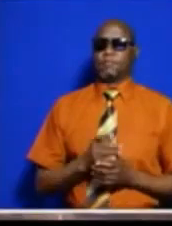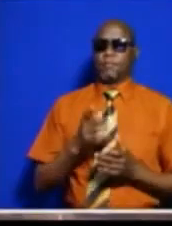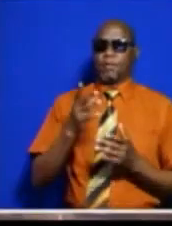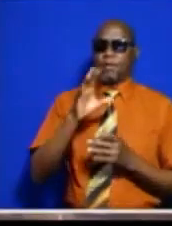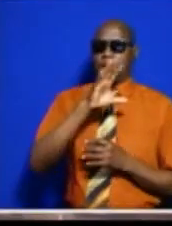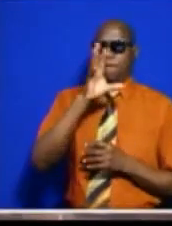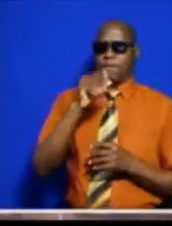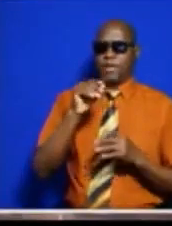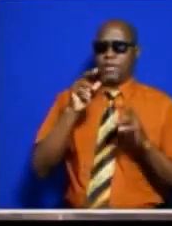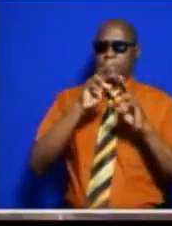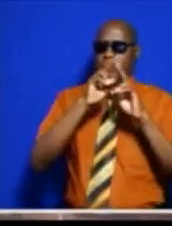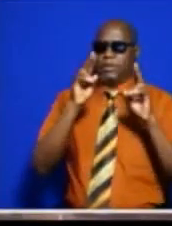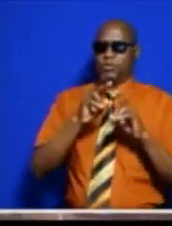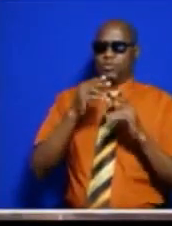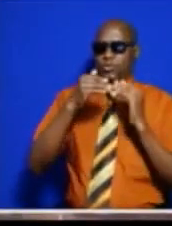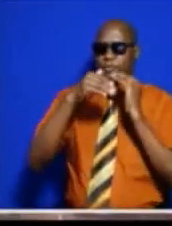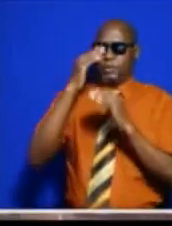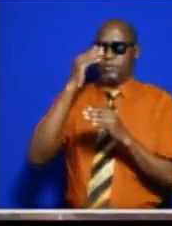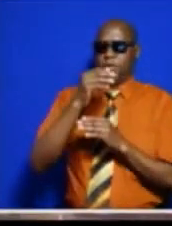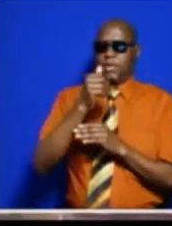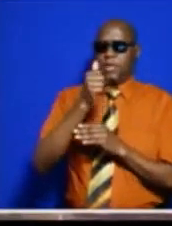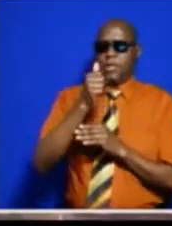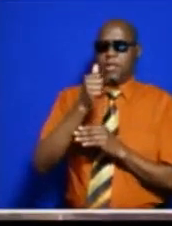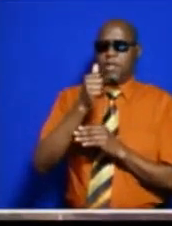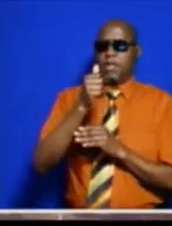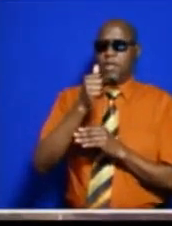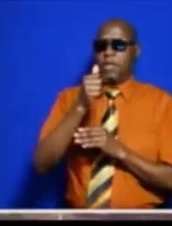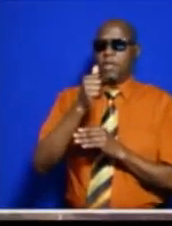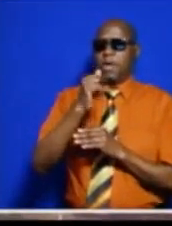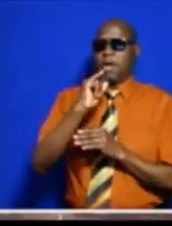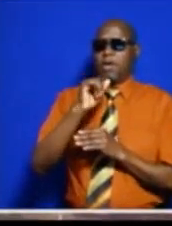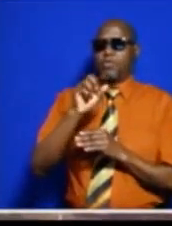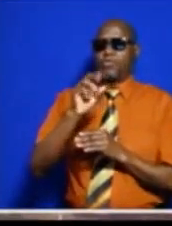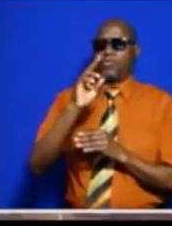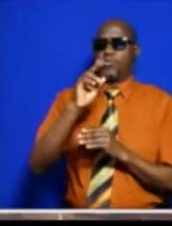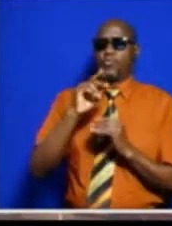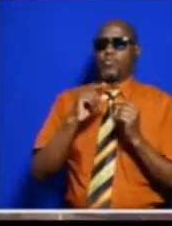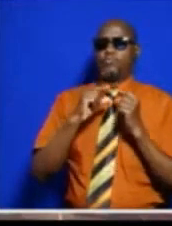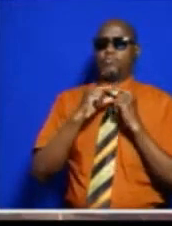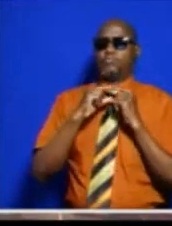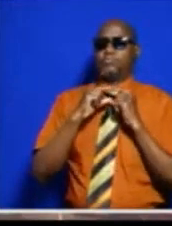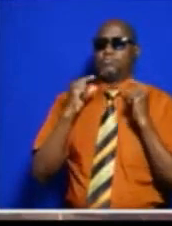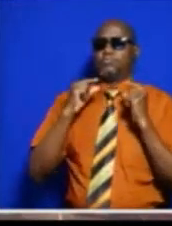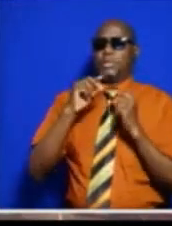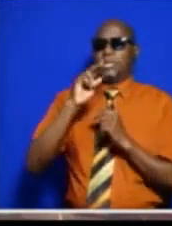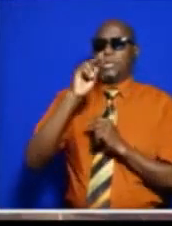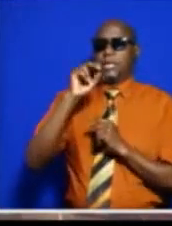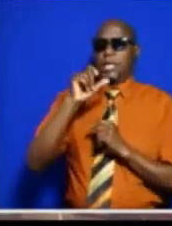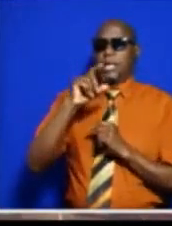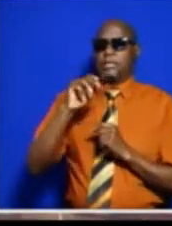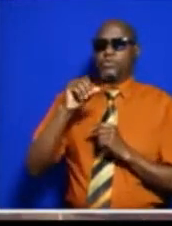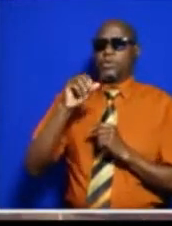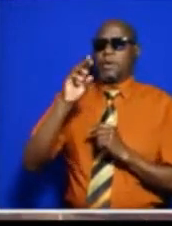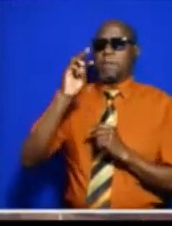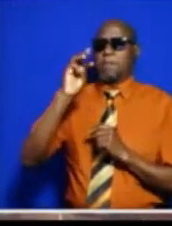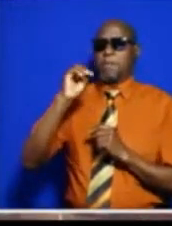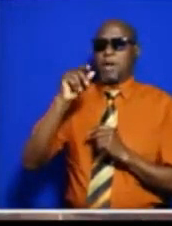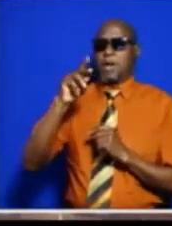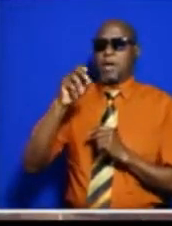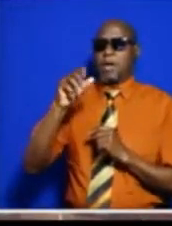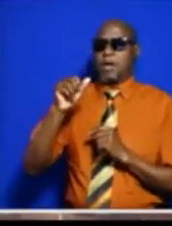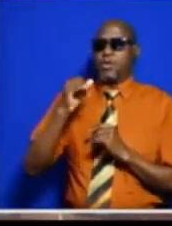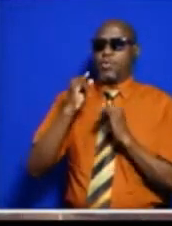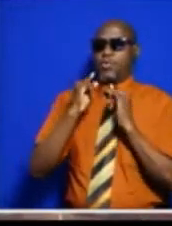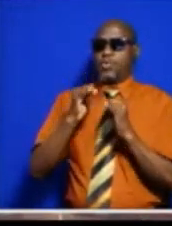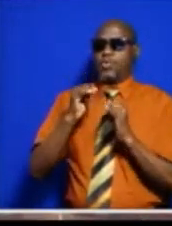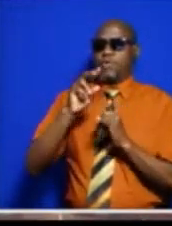An African International University, AIU, has appointed Reverend Dr. Nelson Makanda as its new Vice